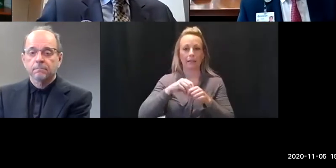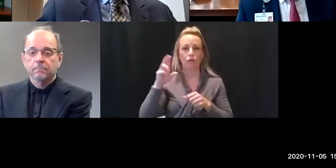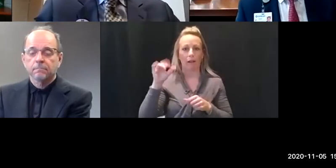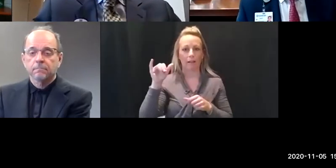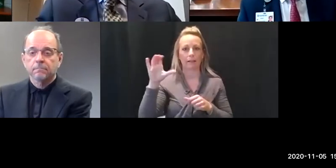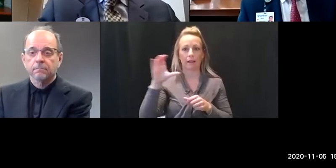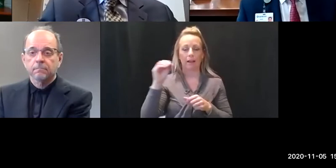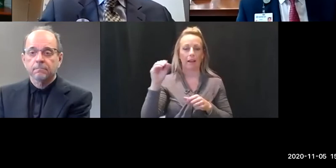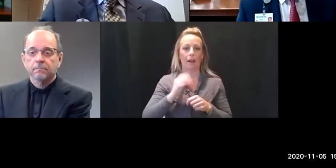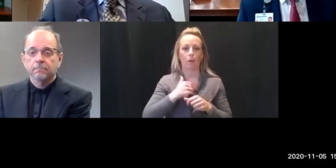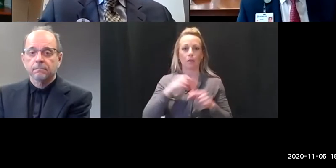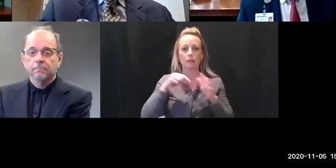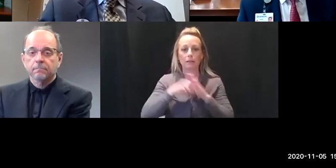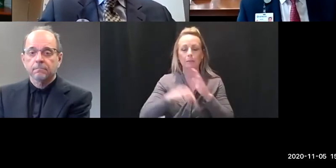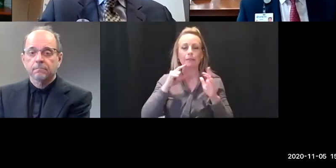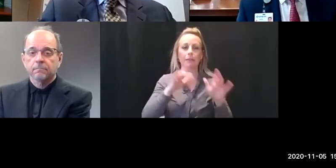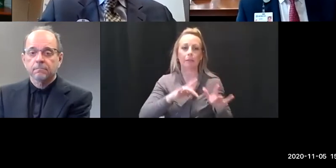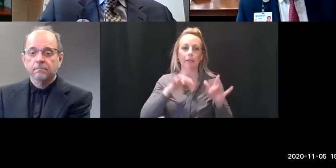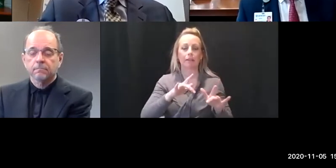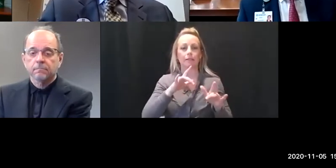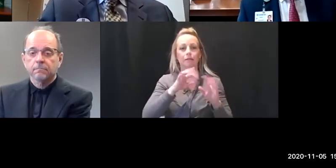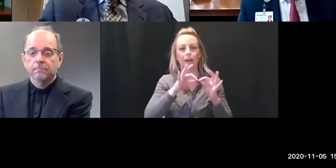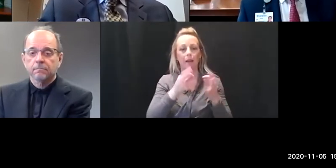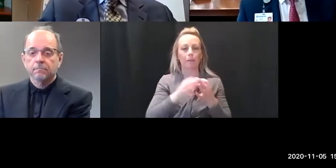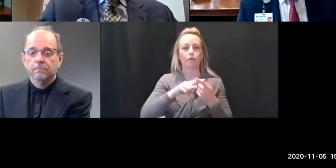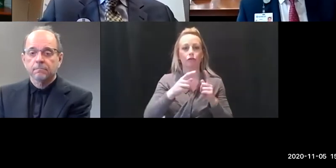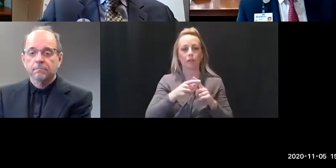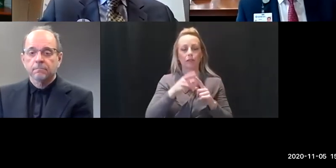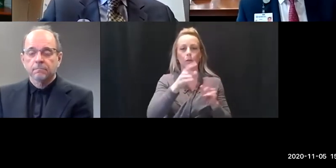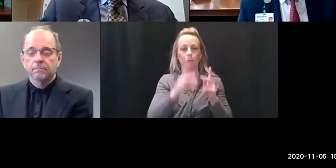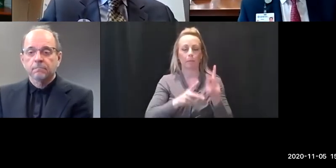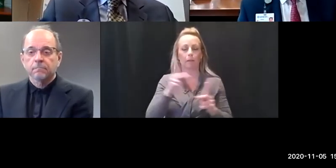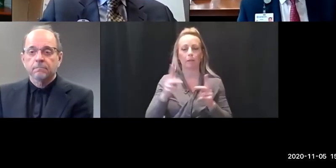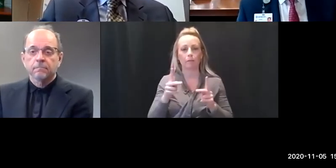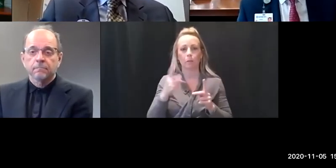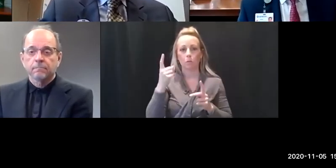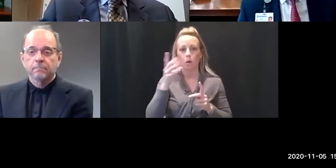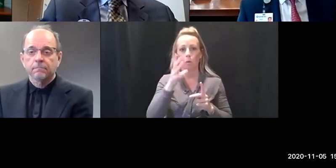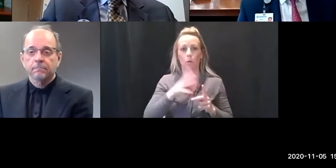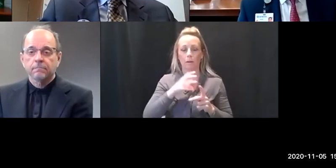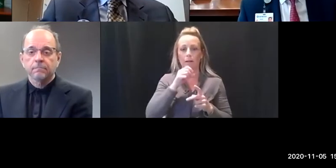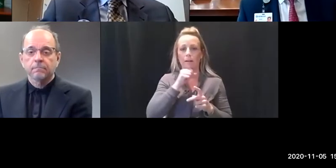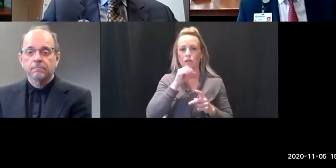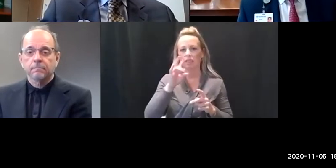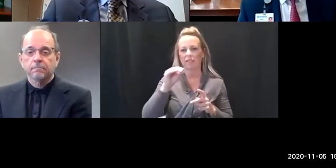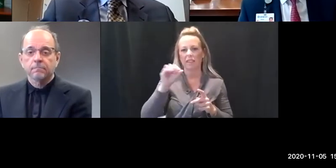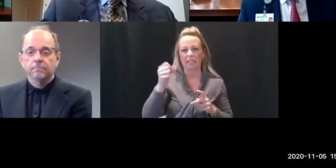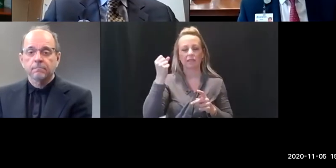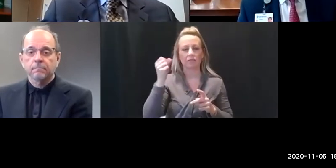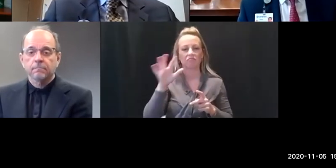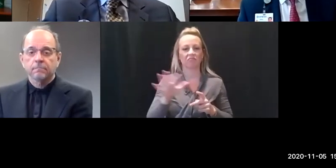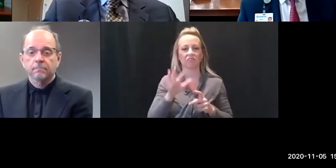our deepest sympathies go to the family and friends of these individuals. A woman who was in her 70s who had been